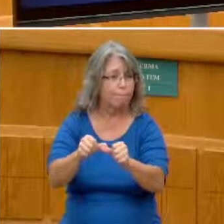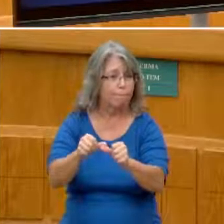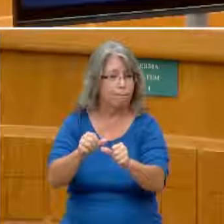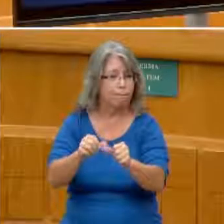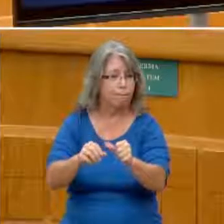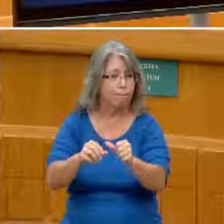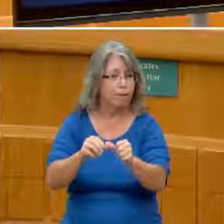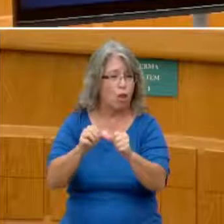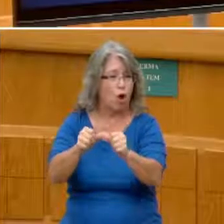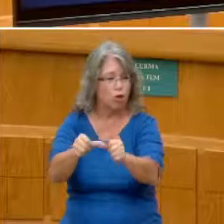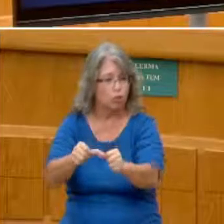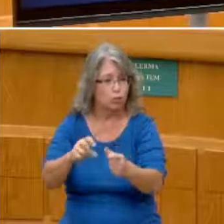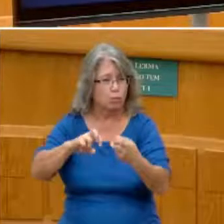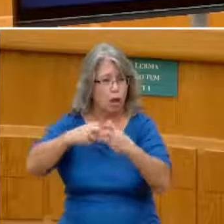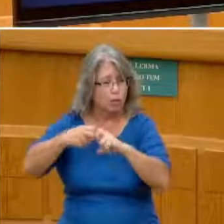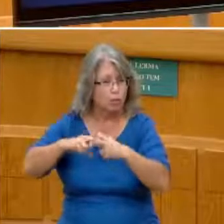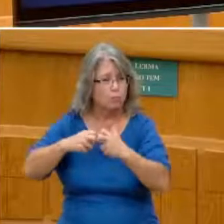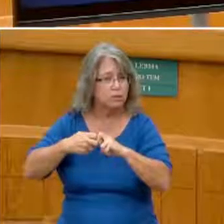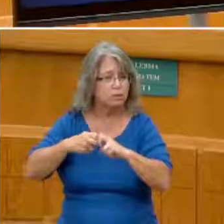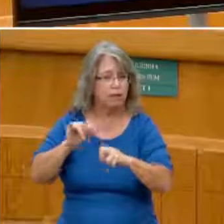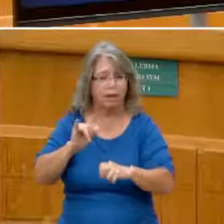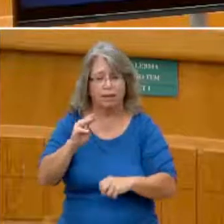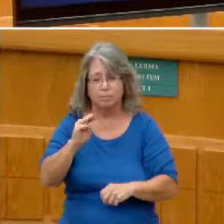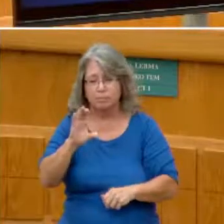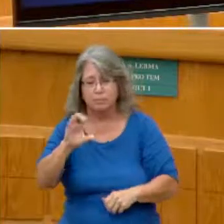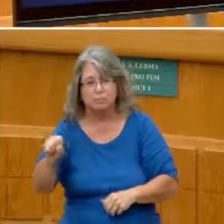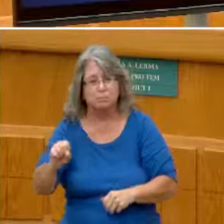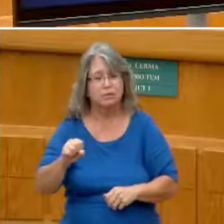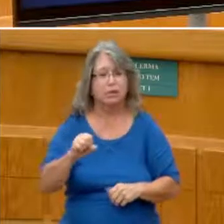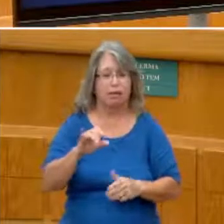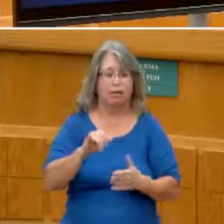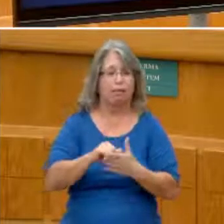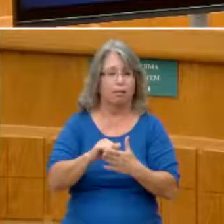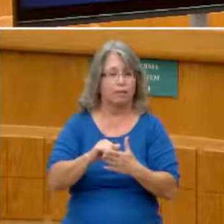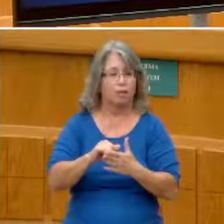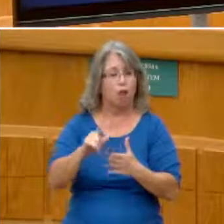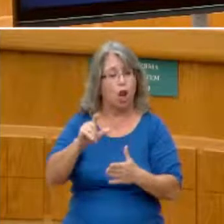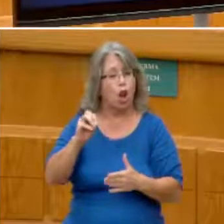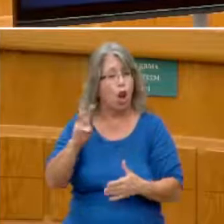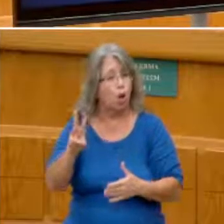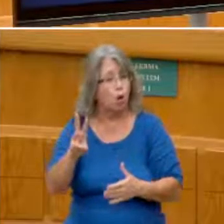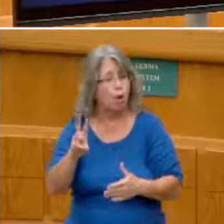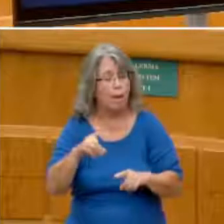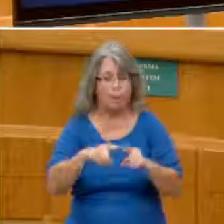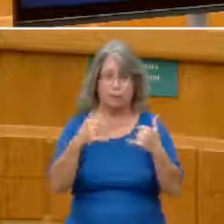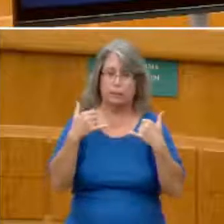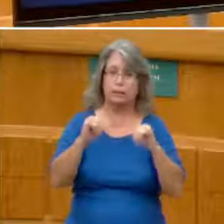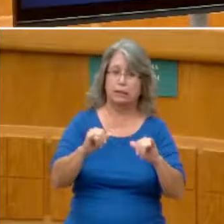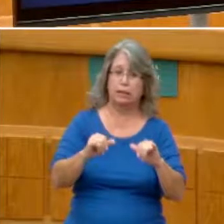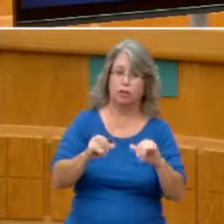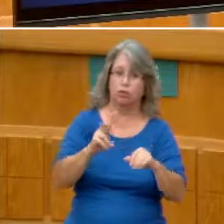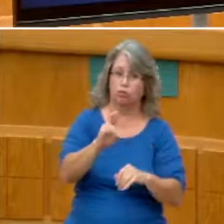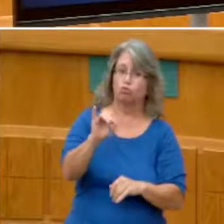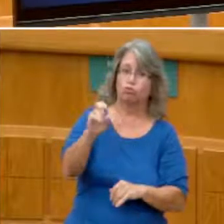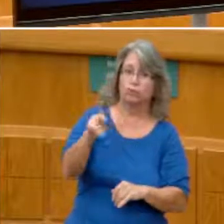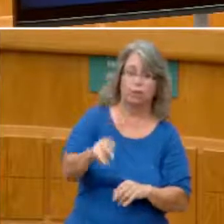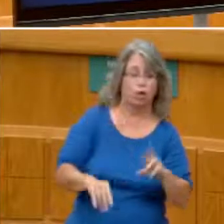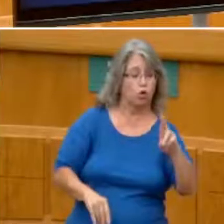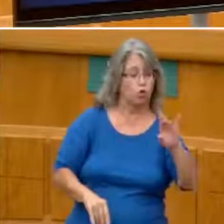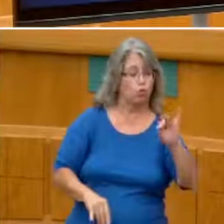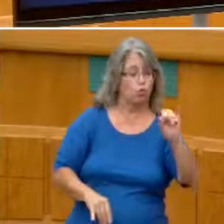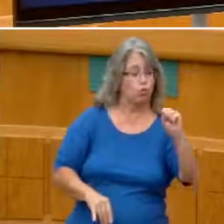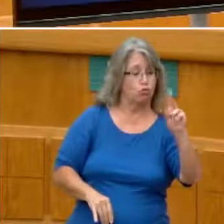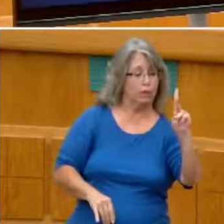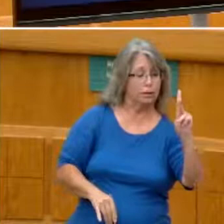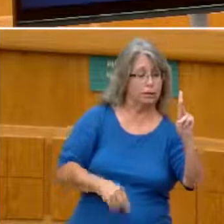children remains low, but still the risk remains. The risk versus the benefits of vaccinating